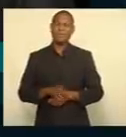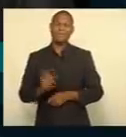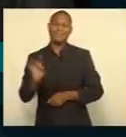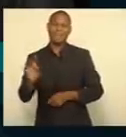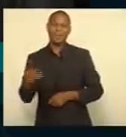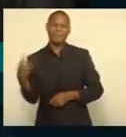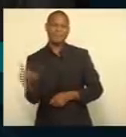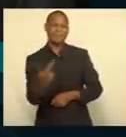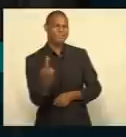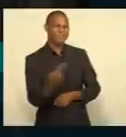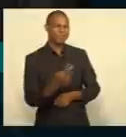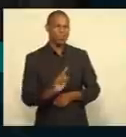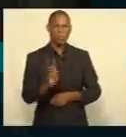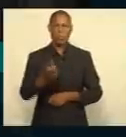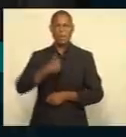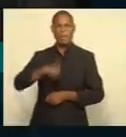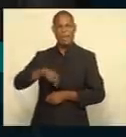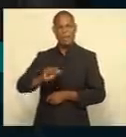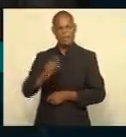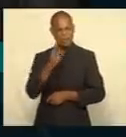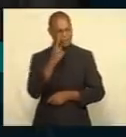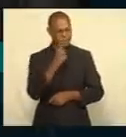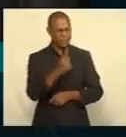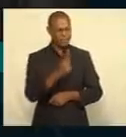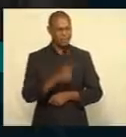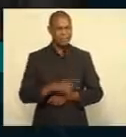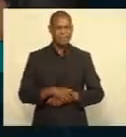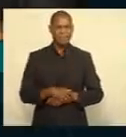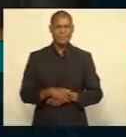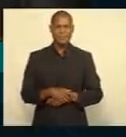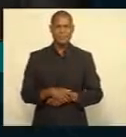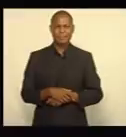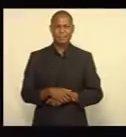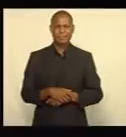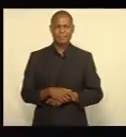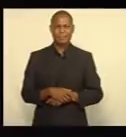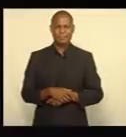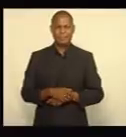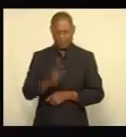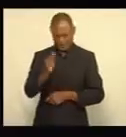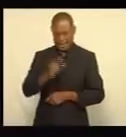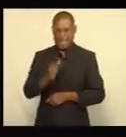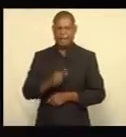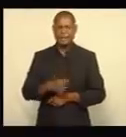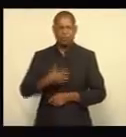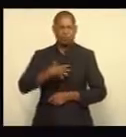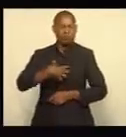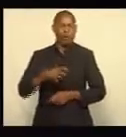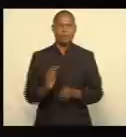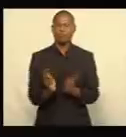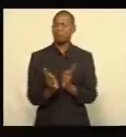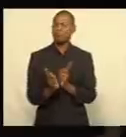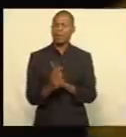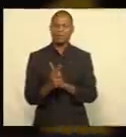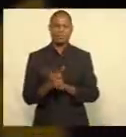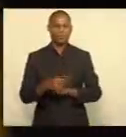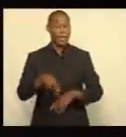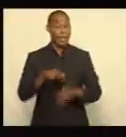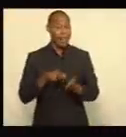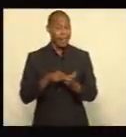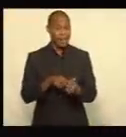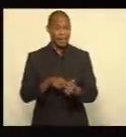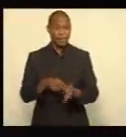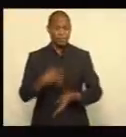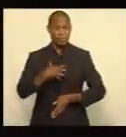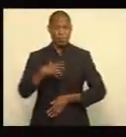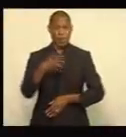behavioral changes have you noticed in Fijians? Edwin, there's definitely been some more changes in Nandi as more and more Fijians